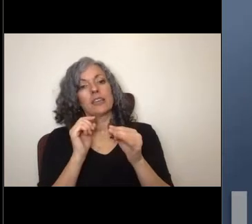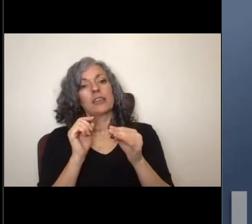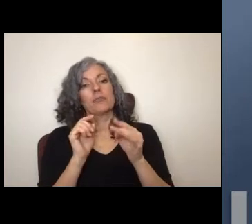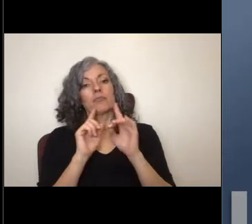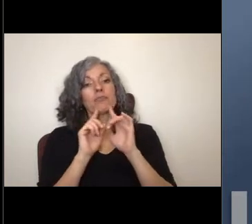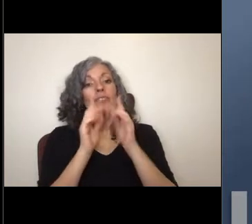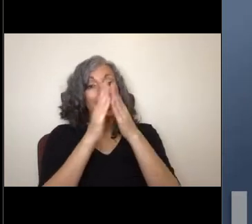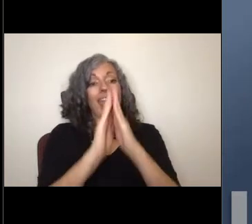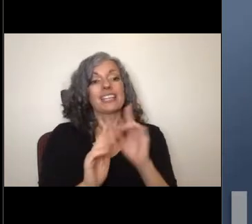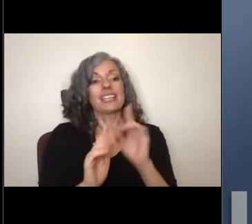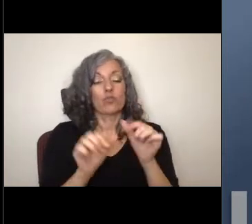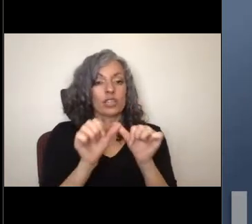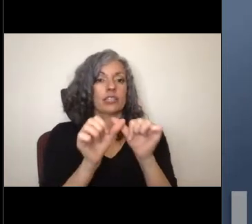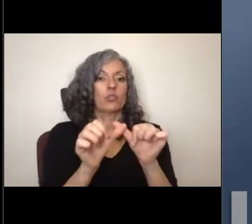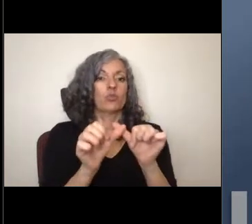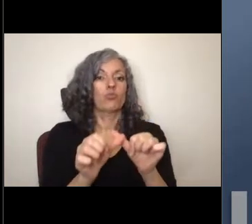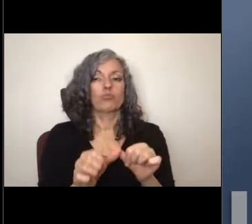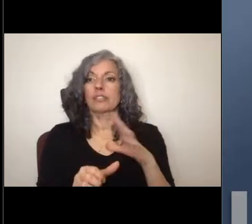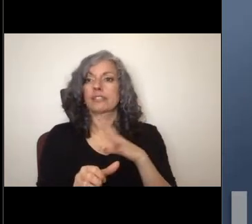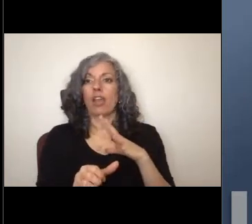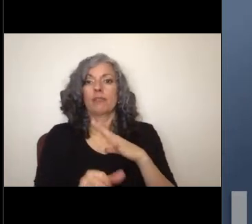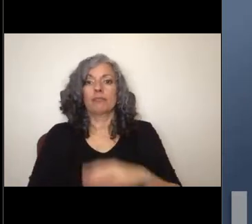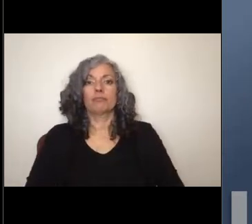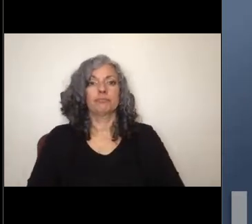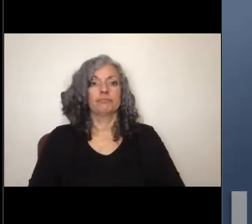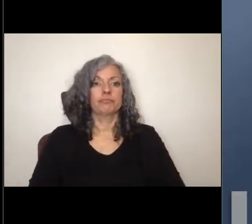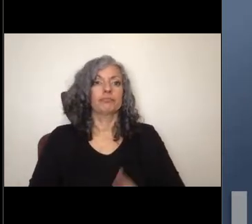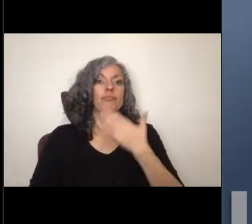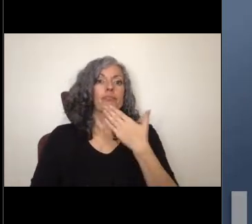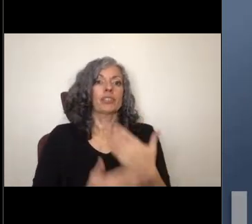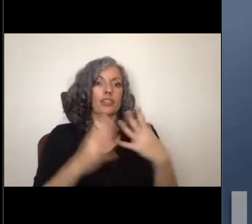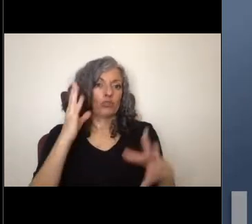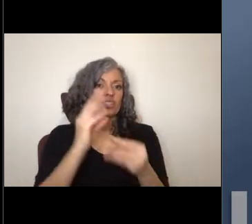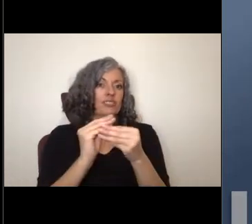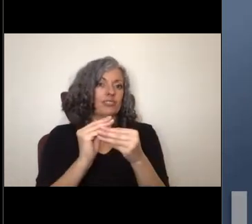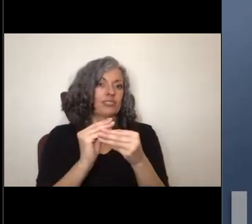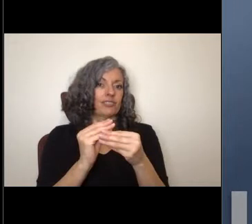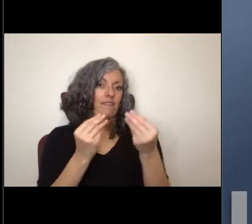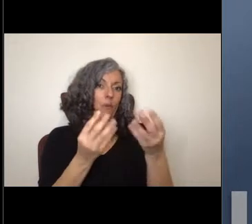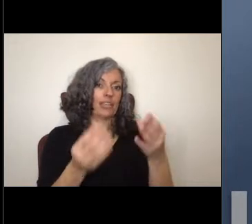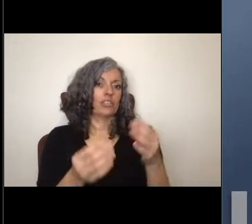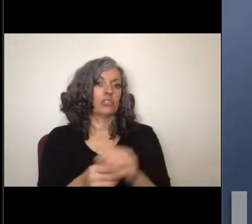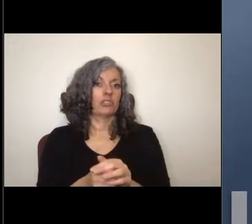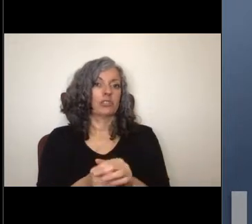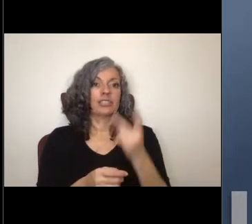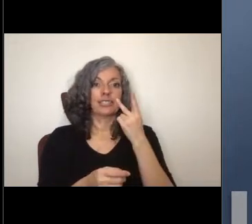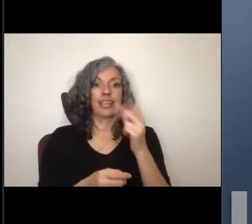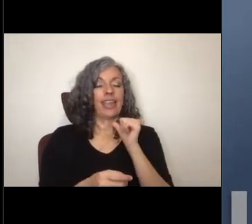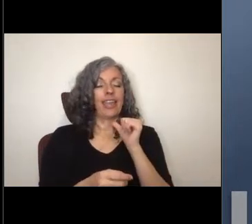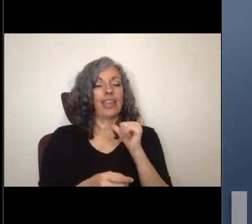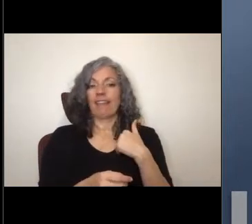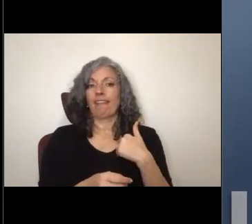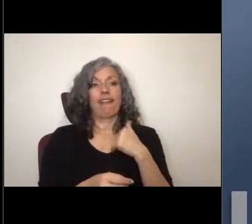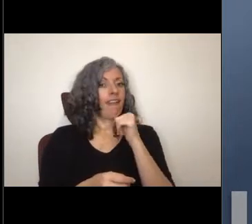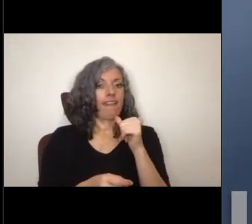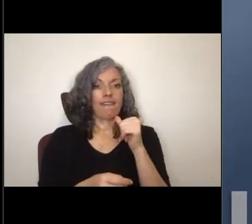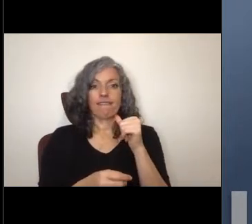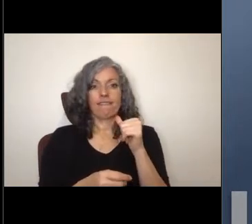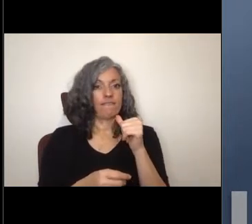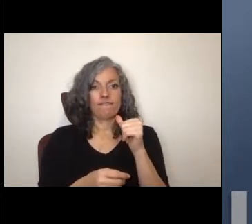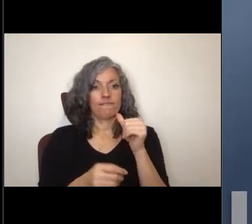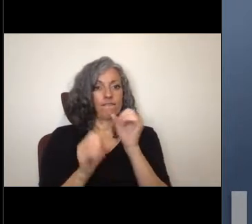for project completion. Thank you very much for this additional information, Lori. I see we have no public comment. Commissioners, can we